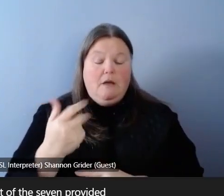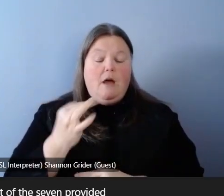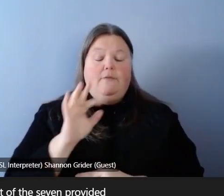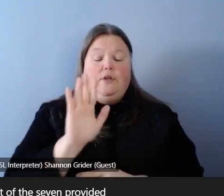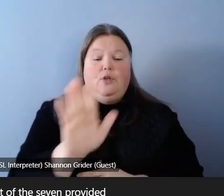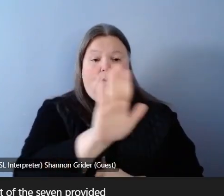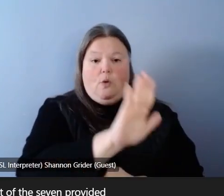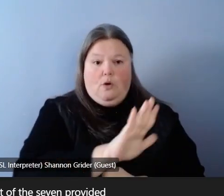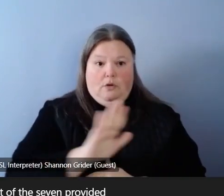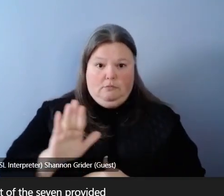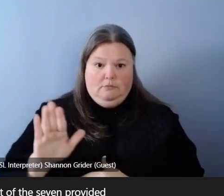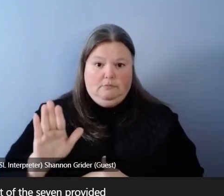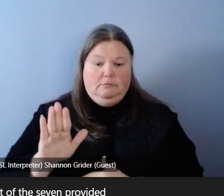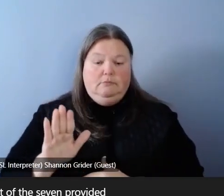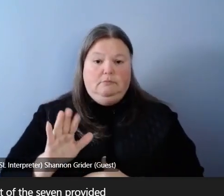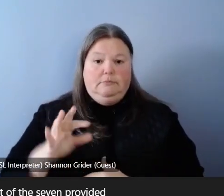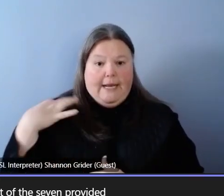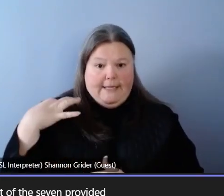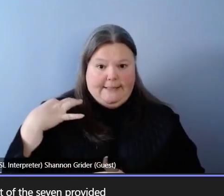just as